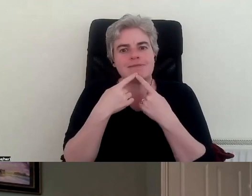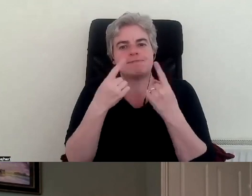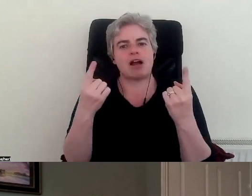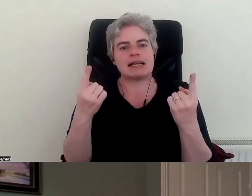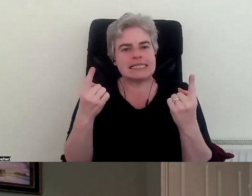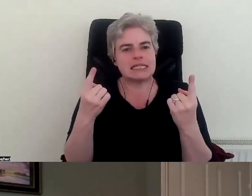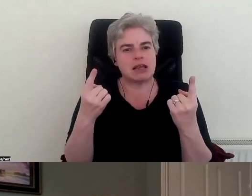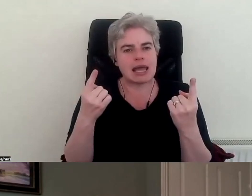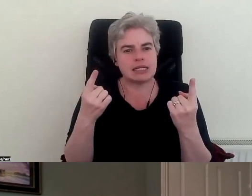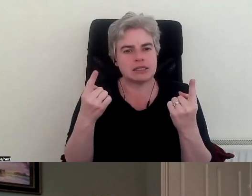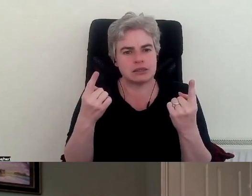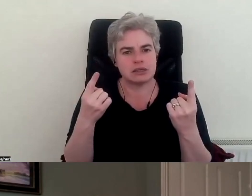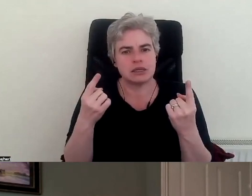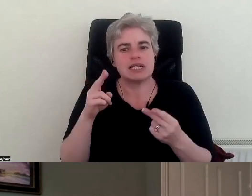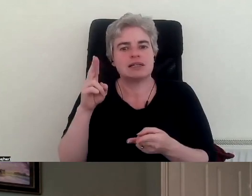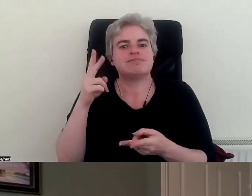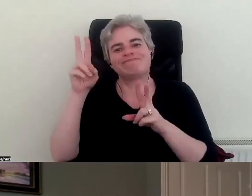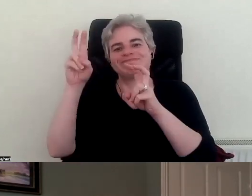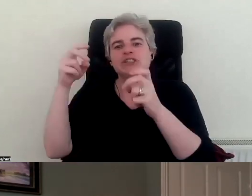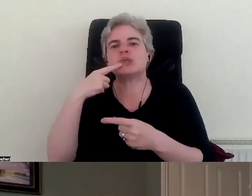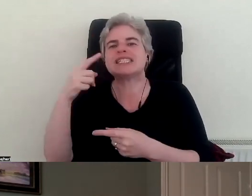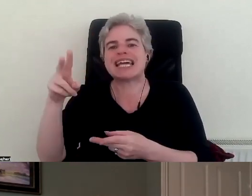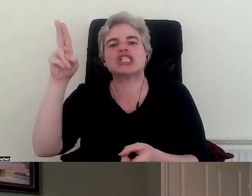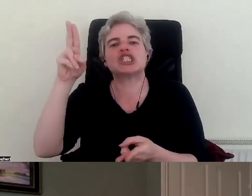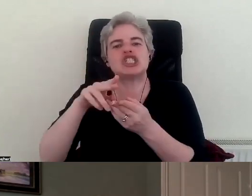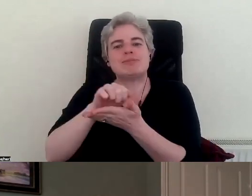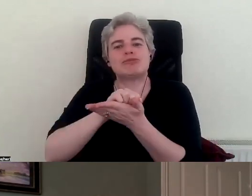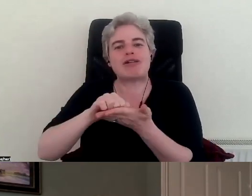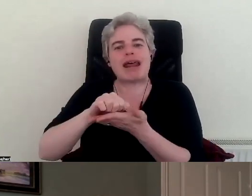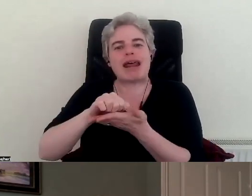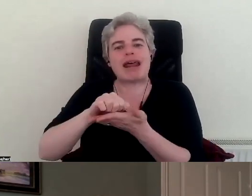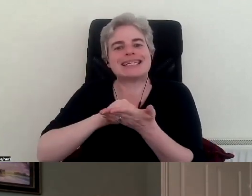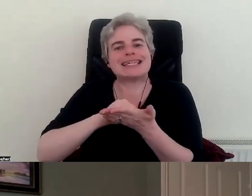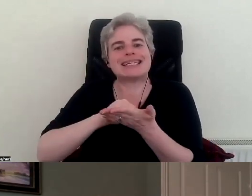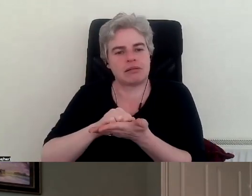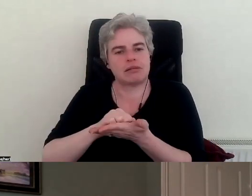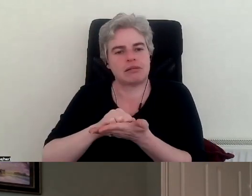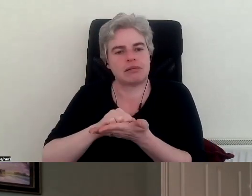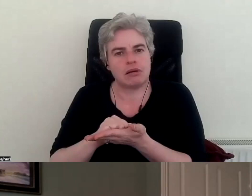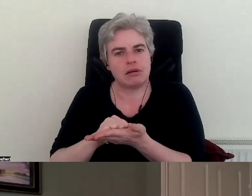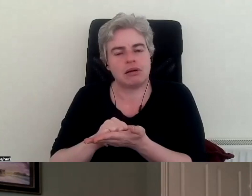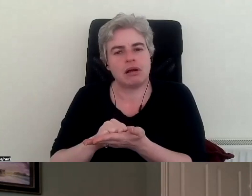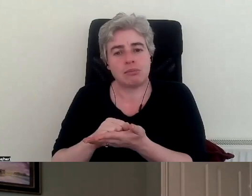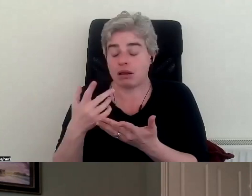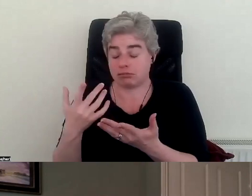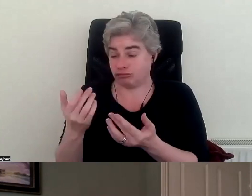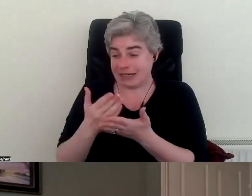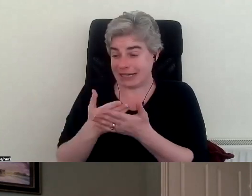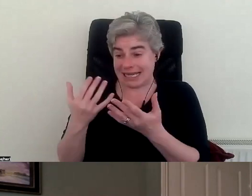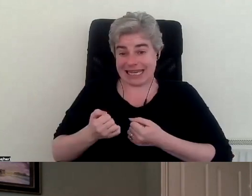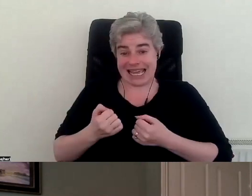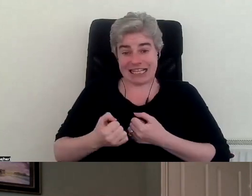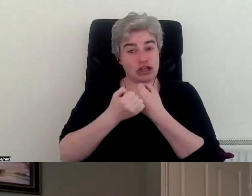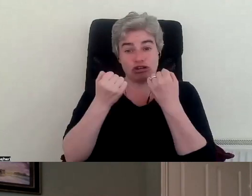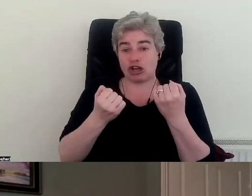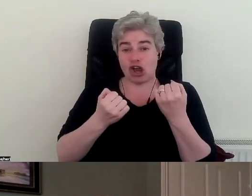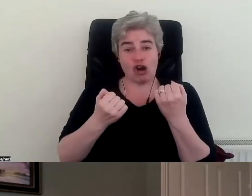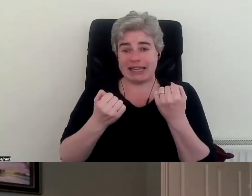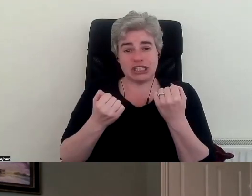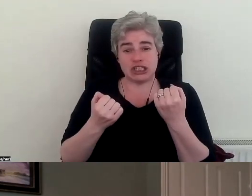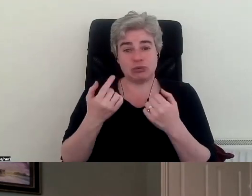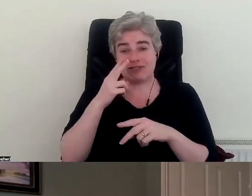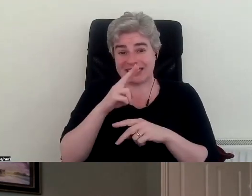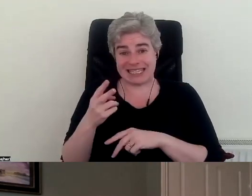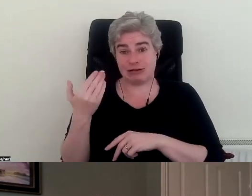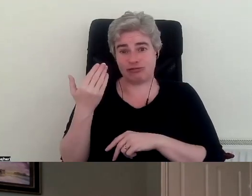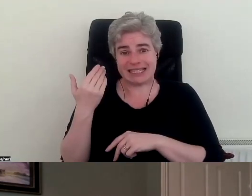of cheap grace that has been said, but it takes courage, as we have seen most